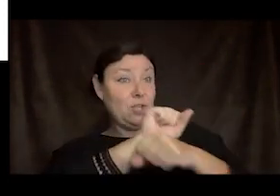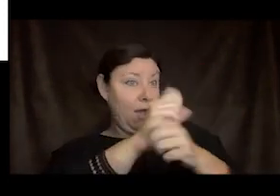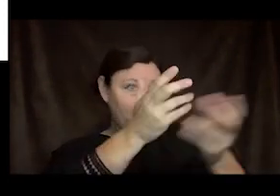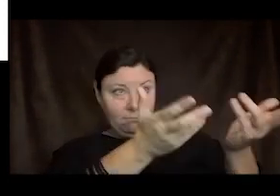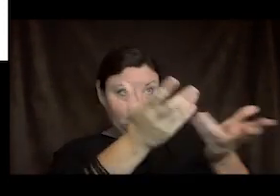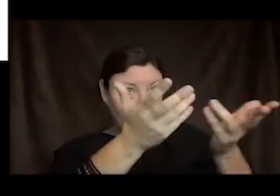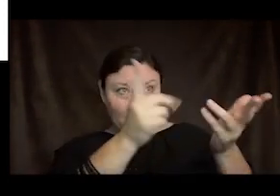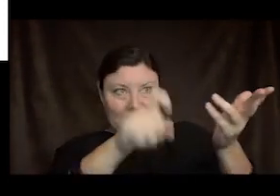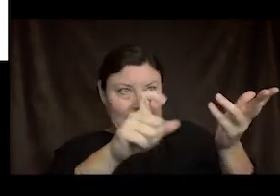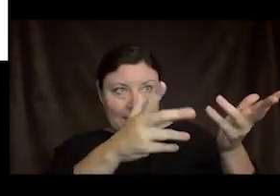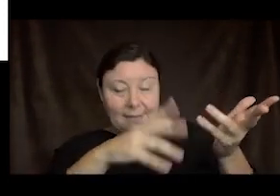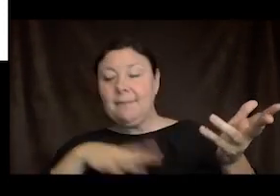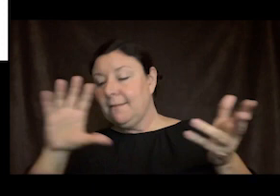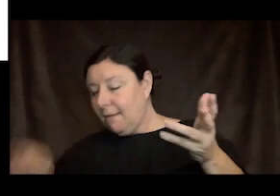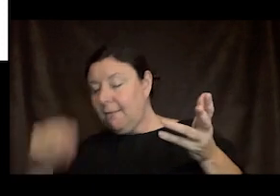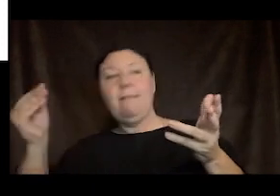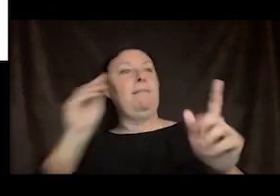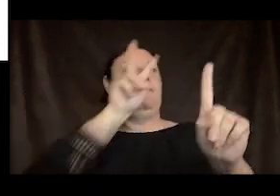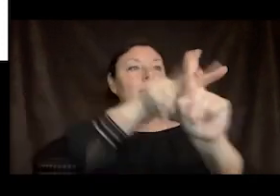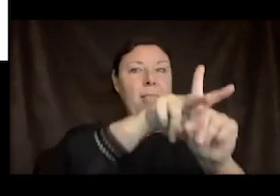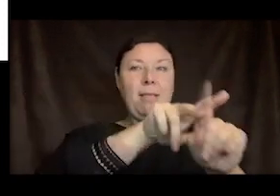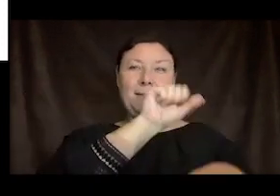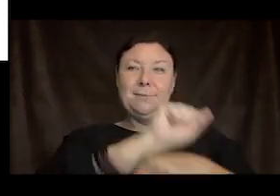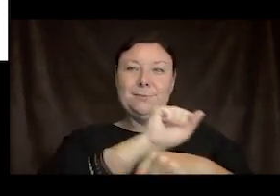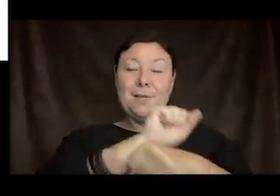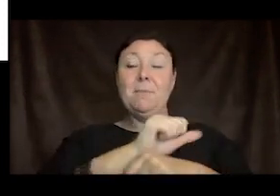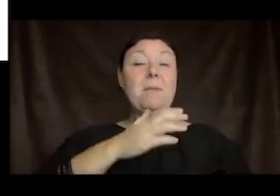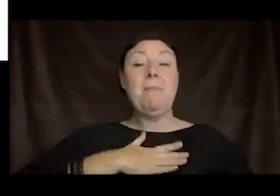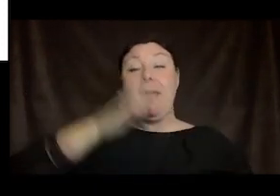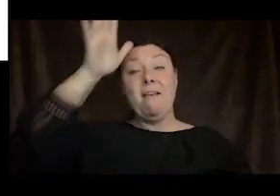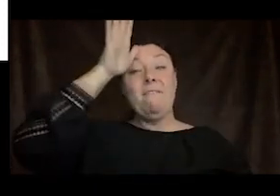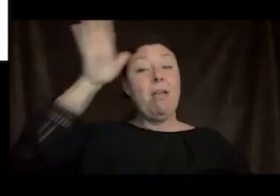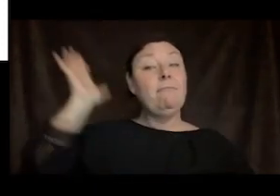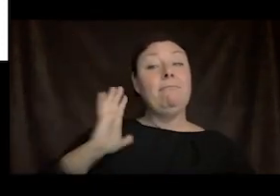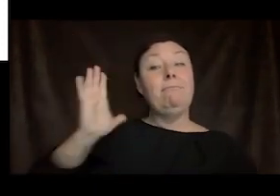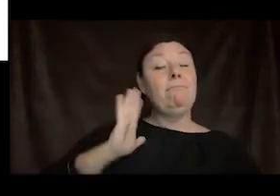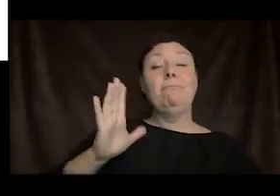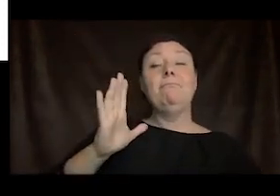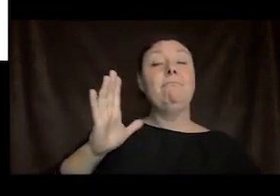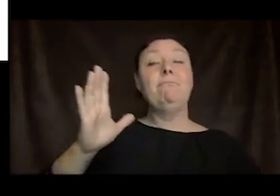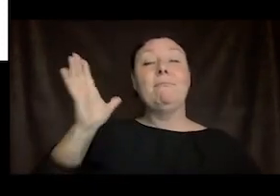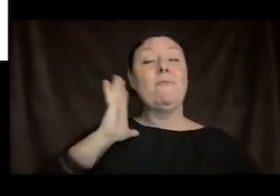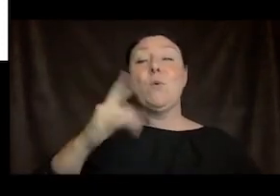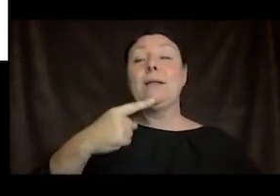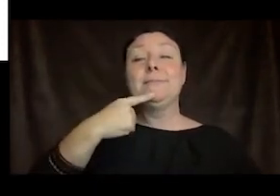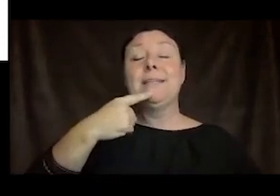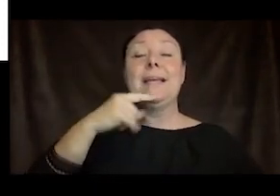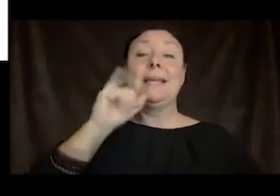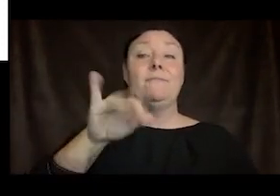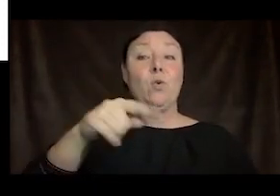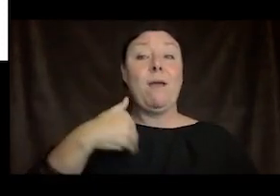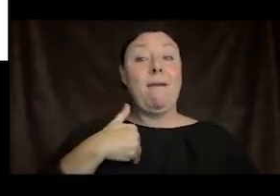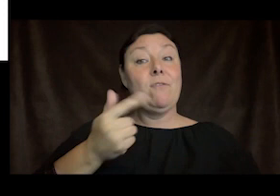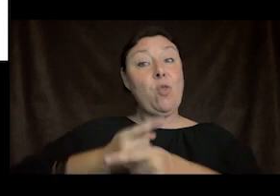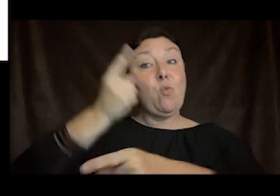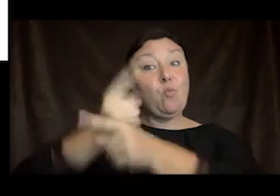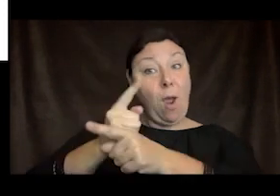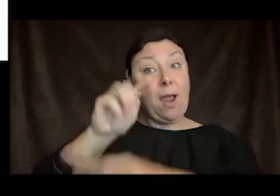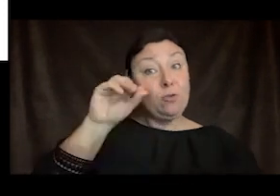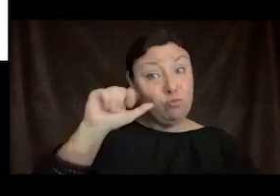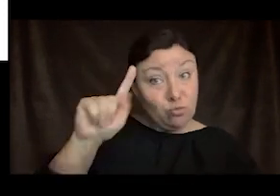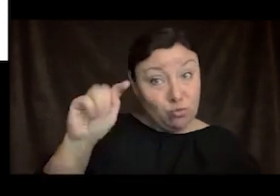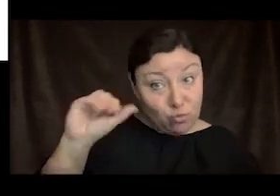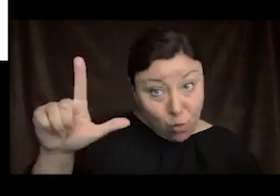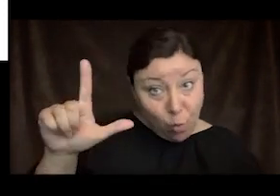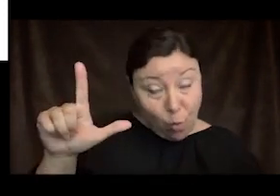always say, if you have the right tool for the job that you're doing, it makes the job easier. So if I was trying to take my shoe